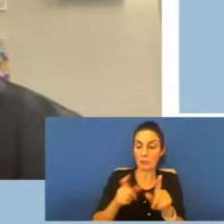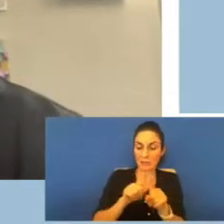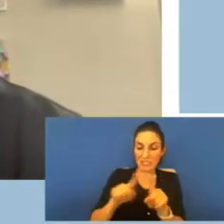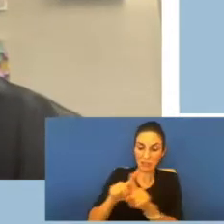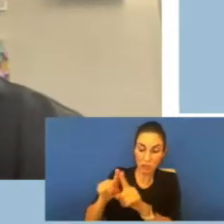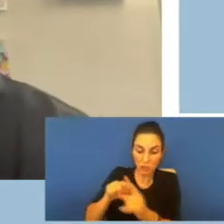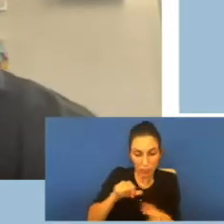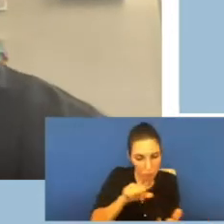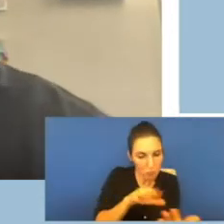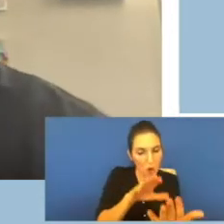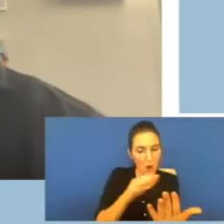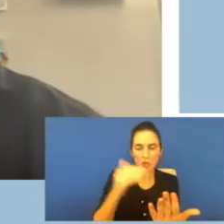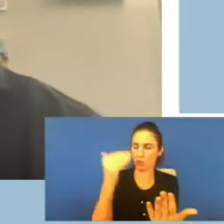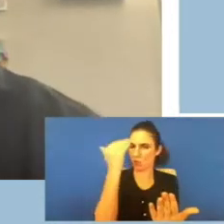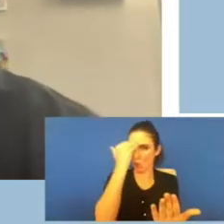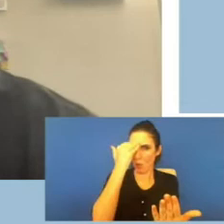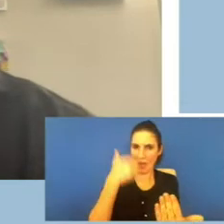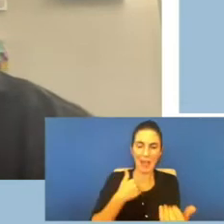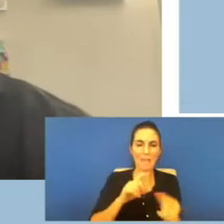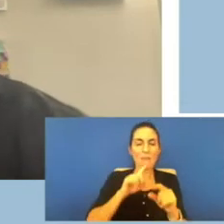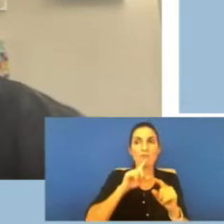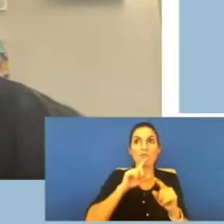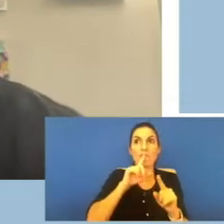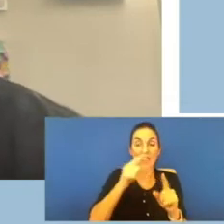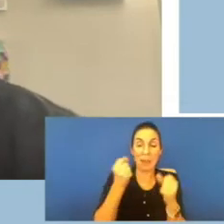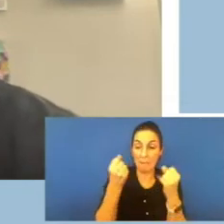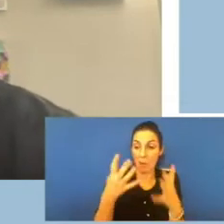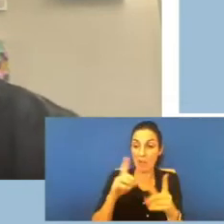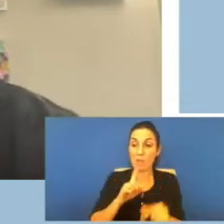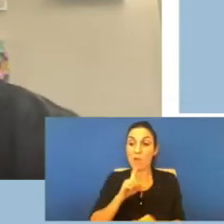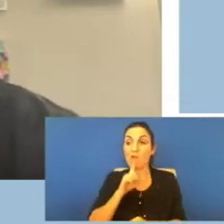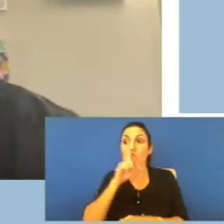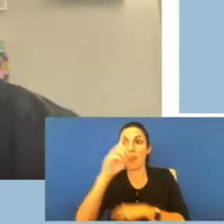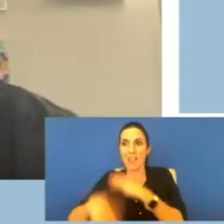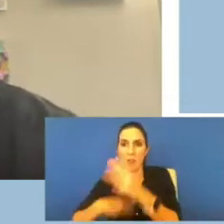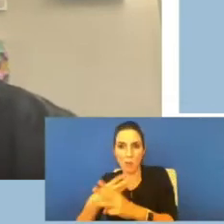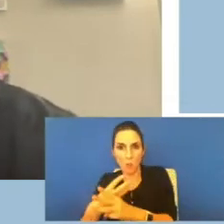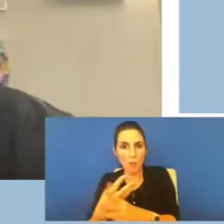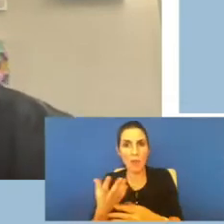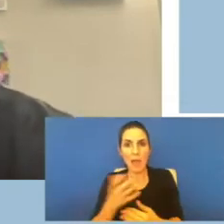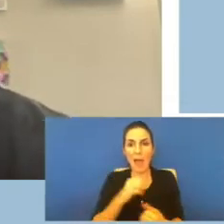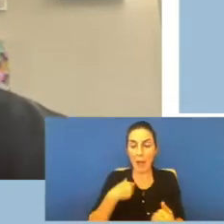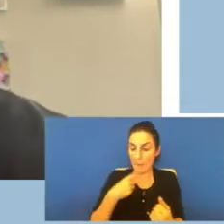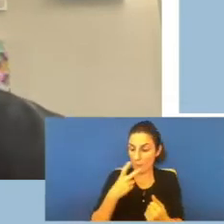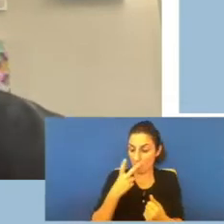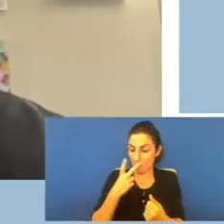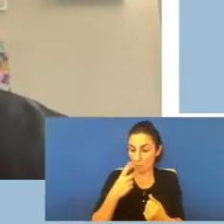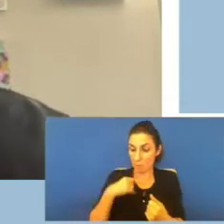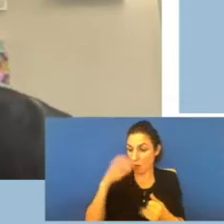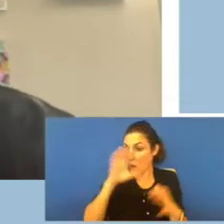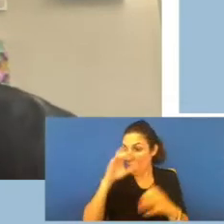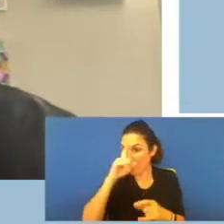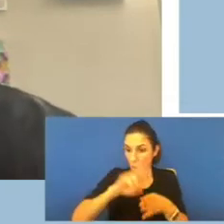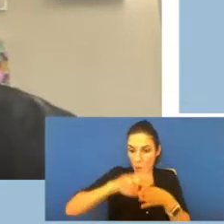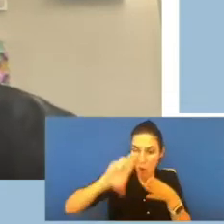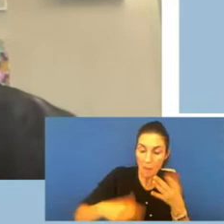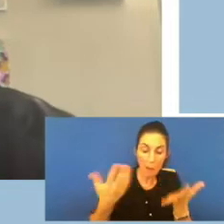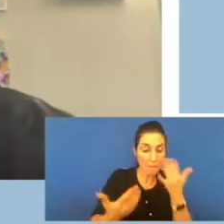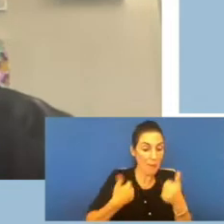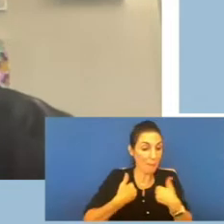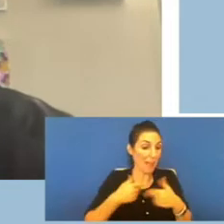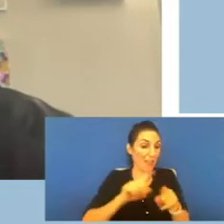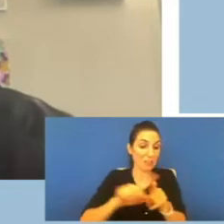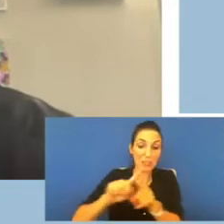so that there are multiple realities, that when I'm looking at outcomes, that ultimately there may be different outcomes for different